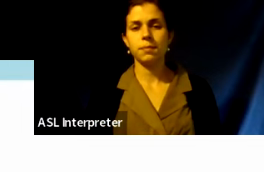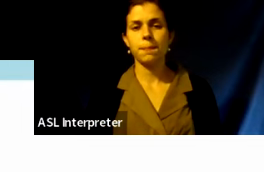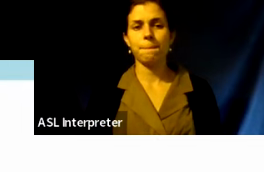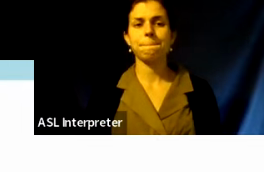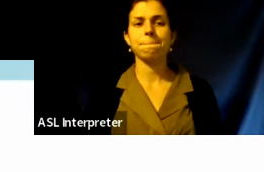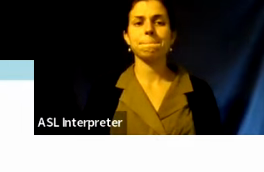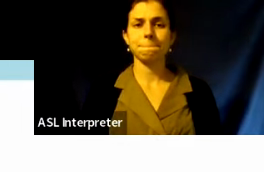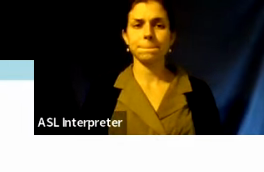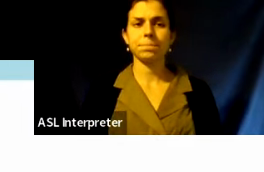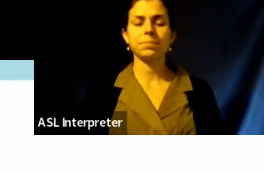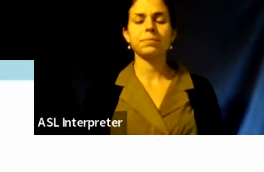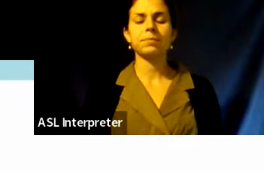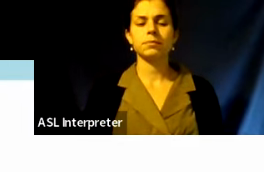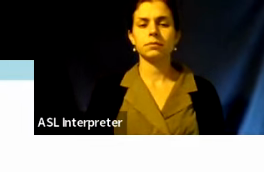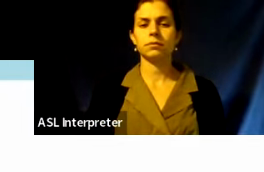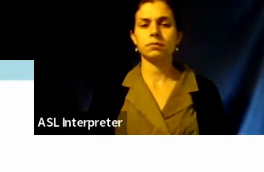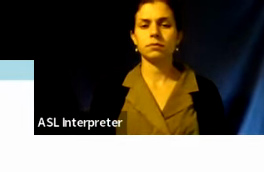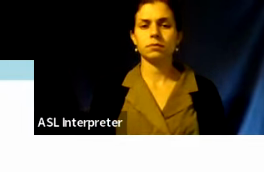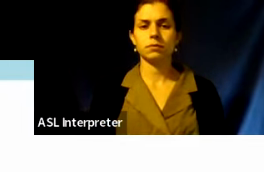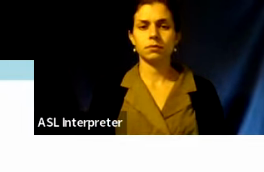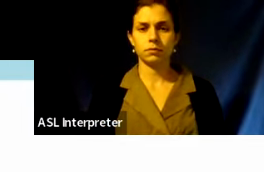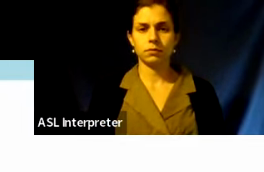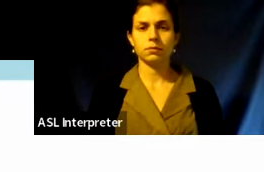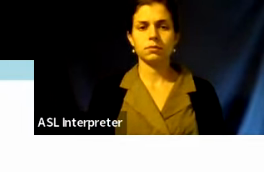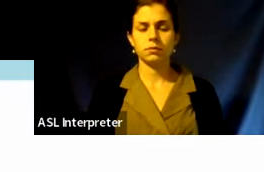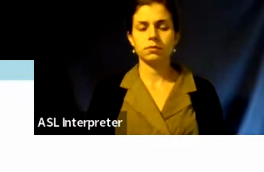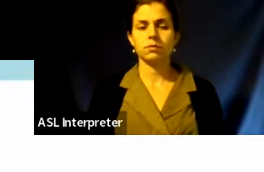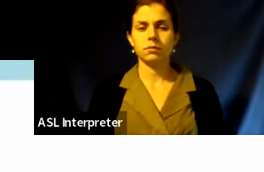move out to our website.